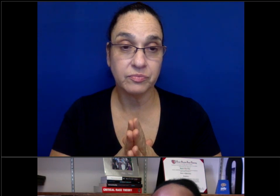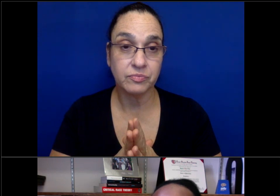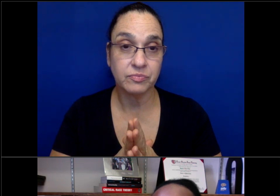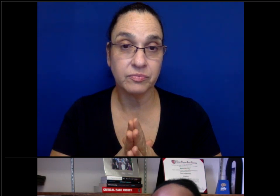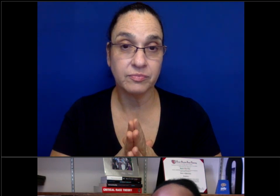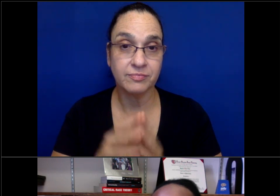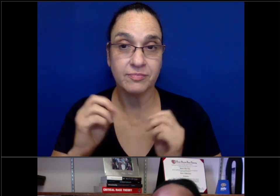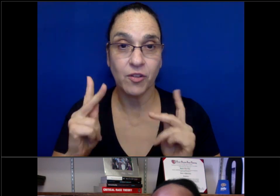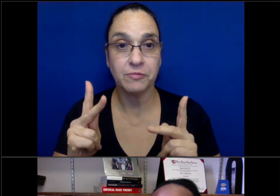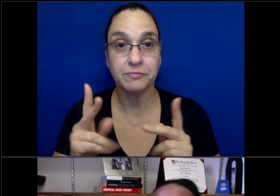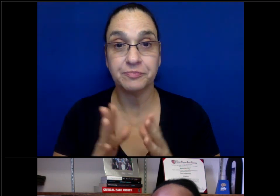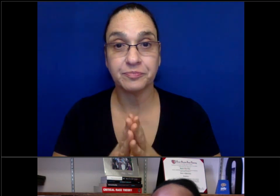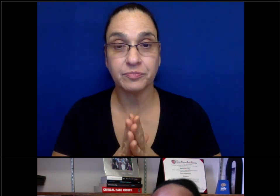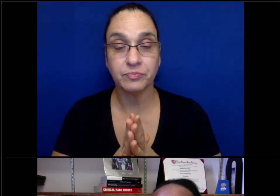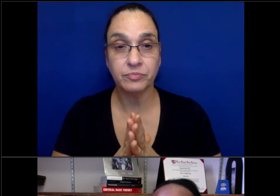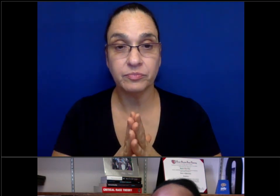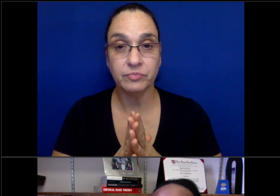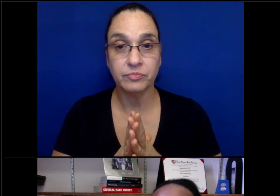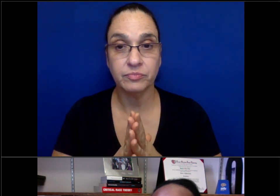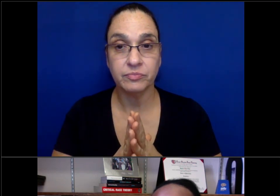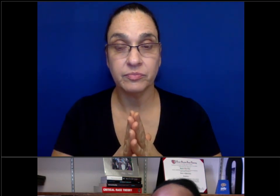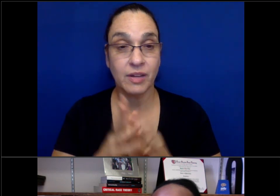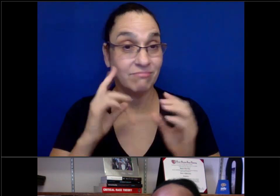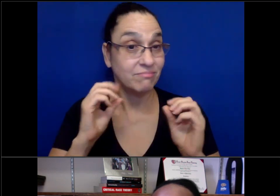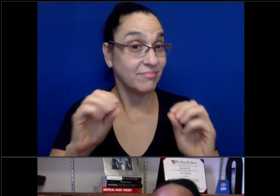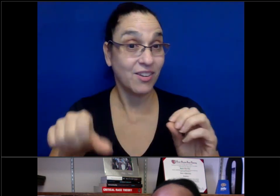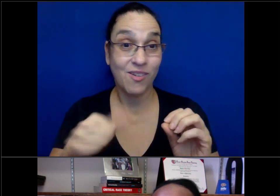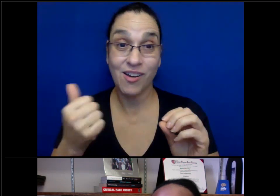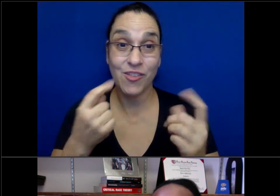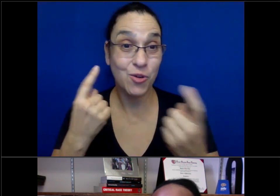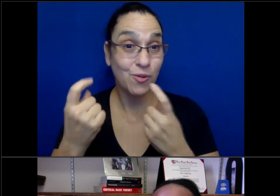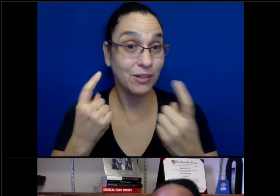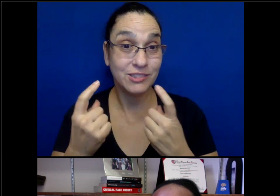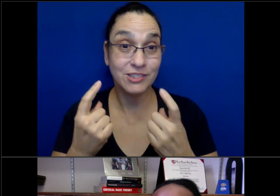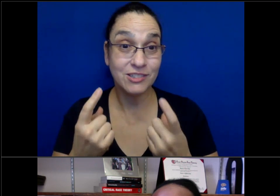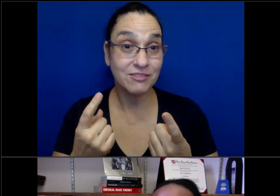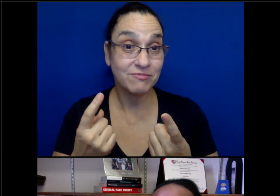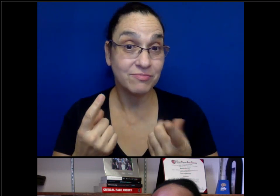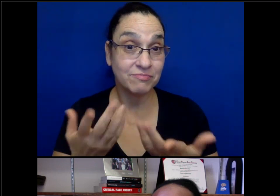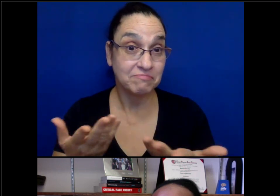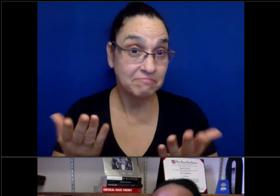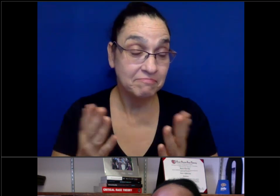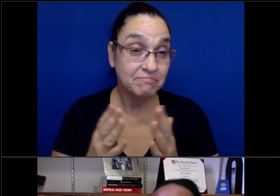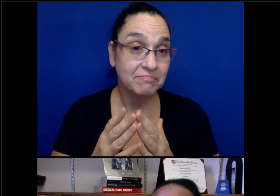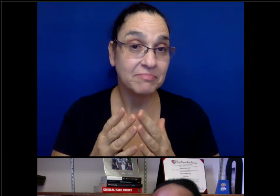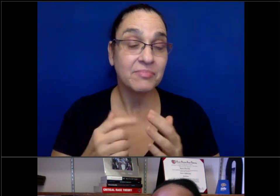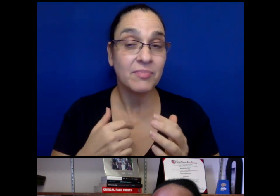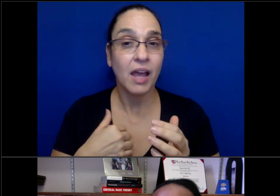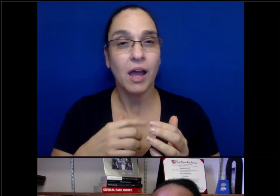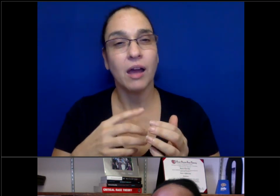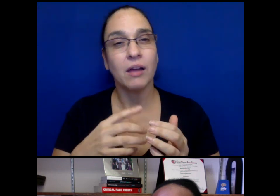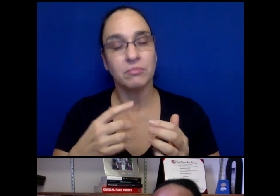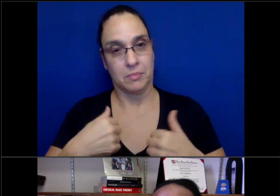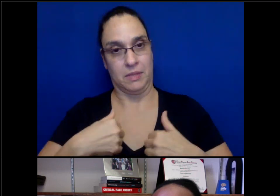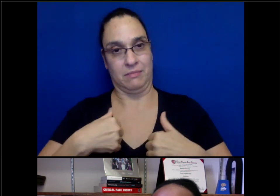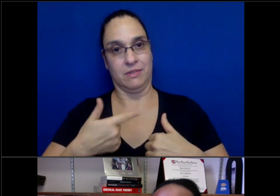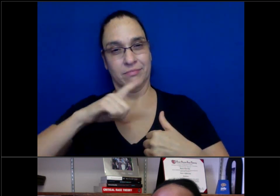Okay. I don't see any other questions popping up, so I'll talk slowly for just a few minutes.